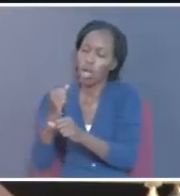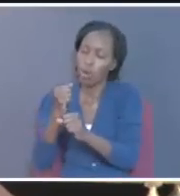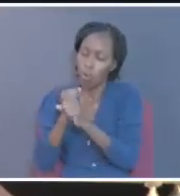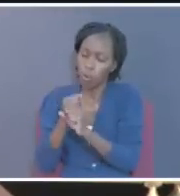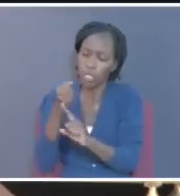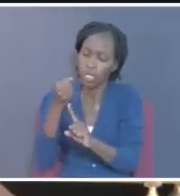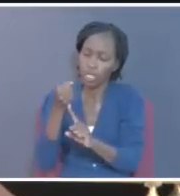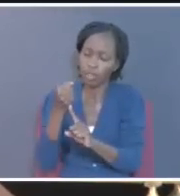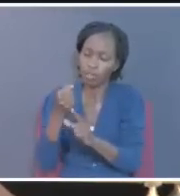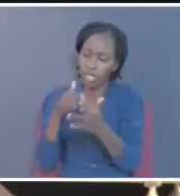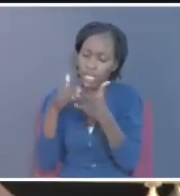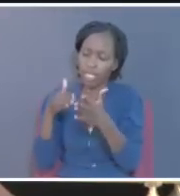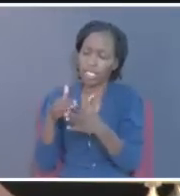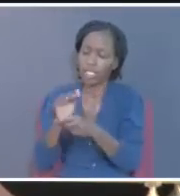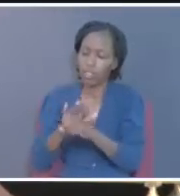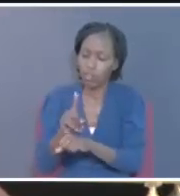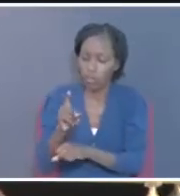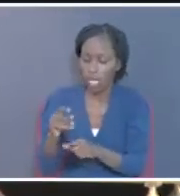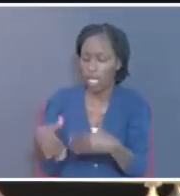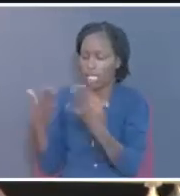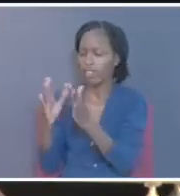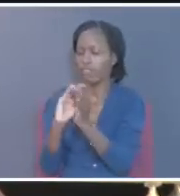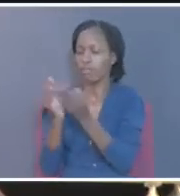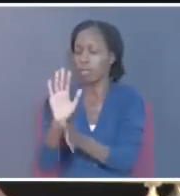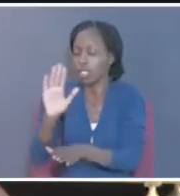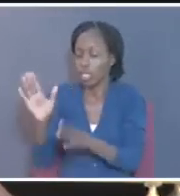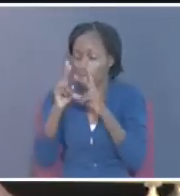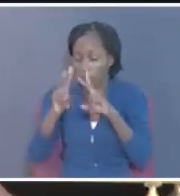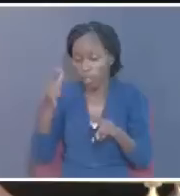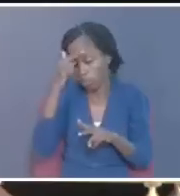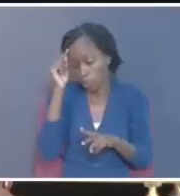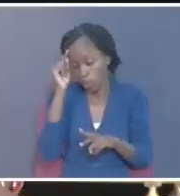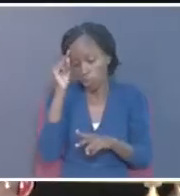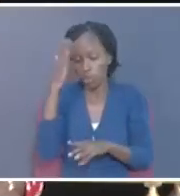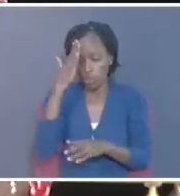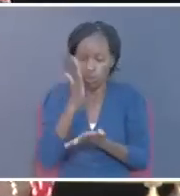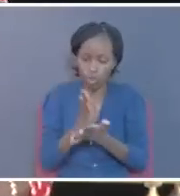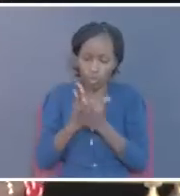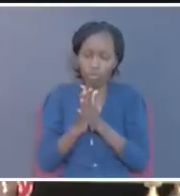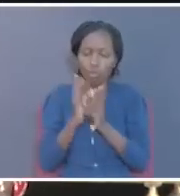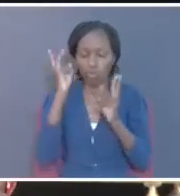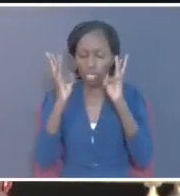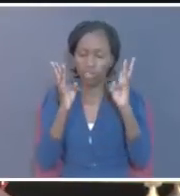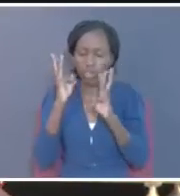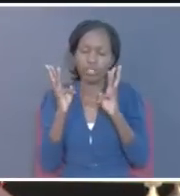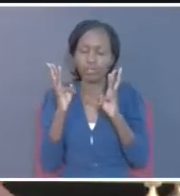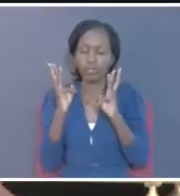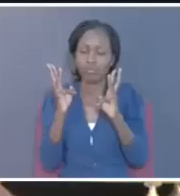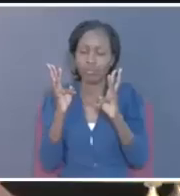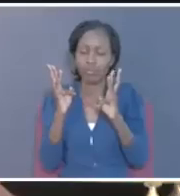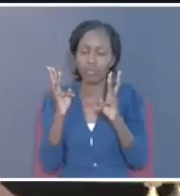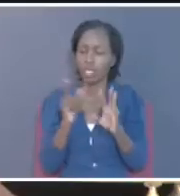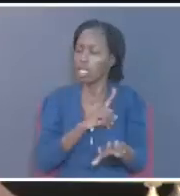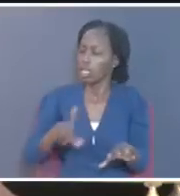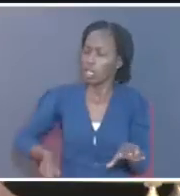Lord. Give their families peace, Lord, because we know they are worried, everlasting Father. And